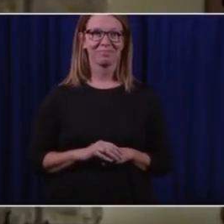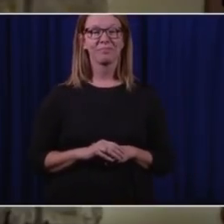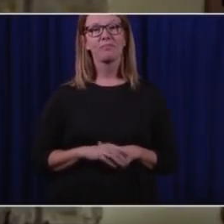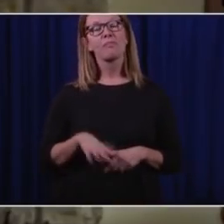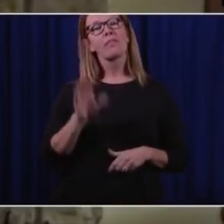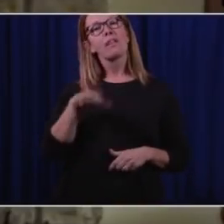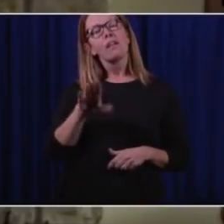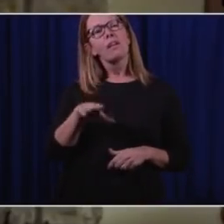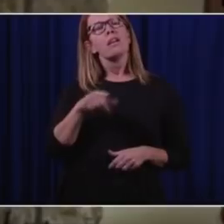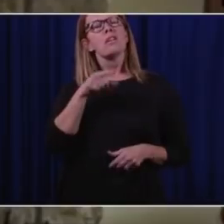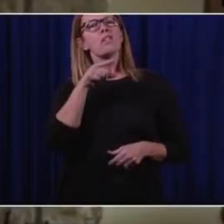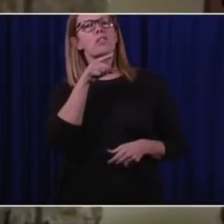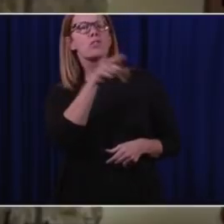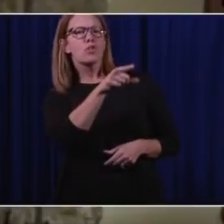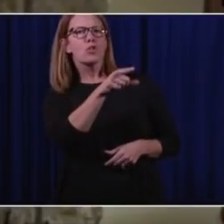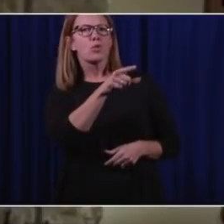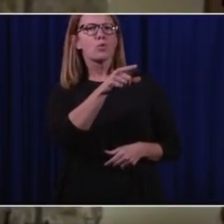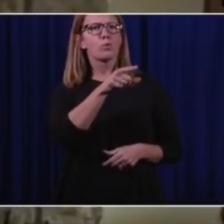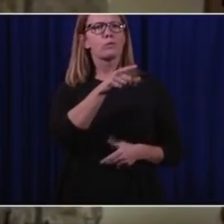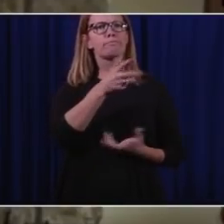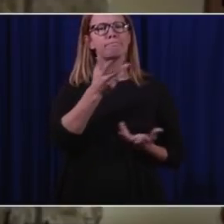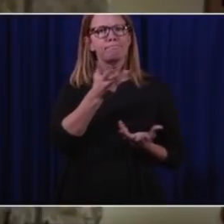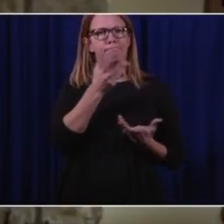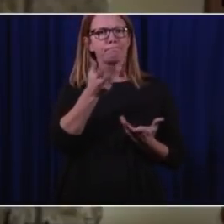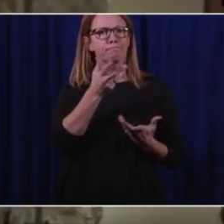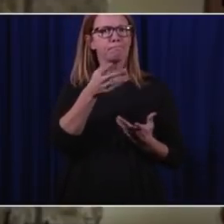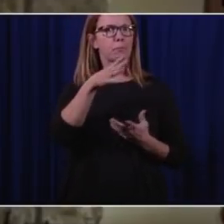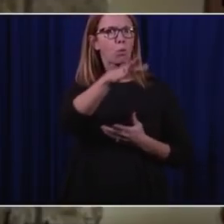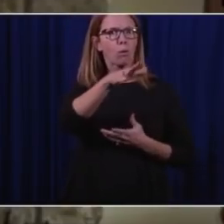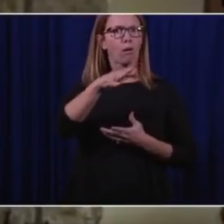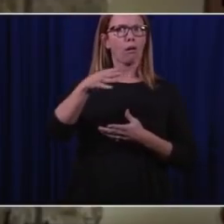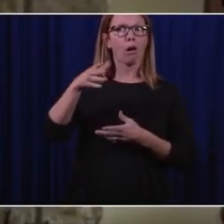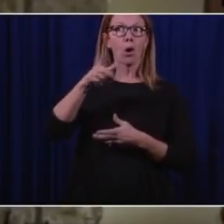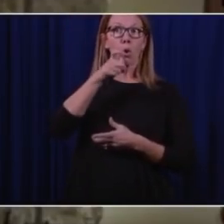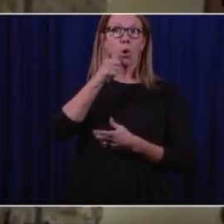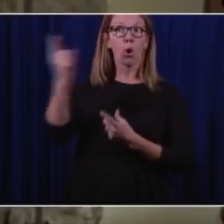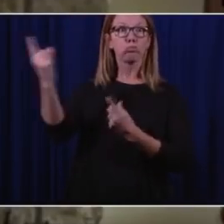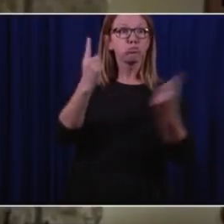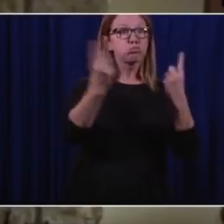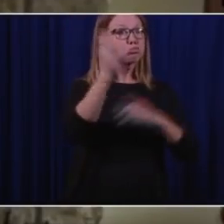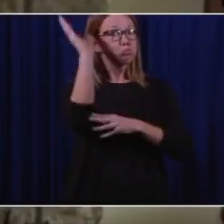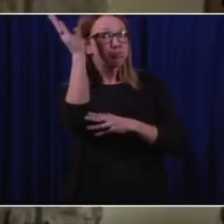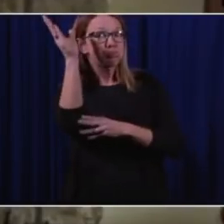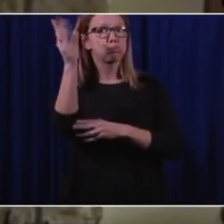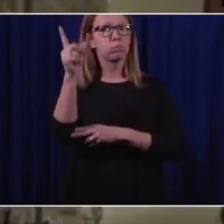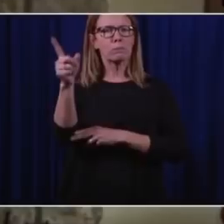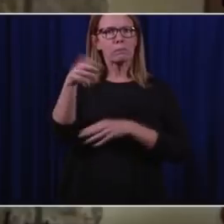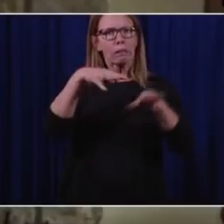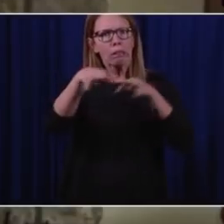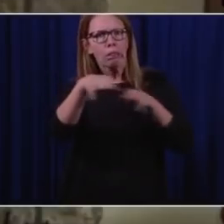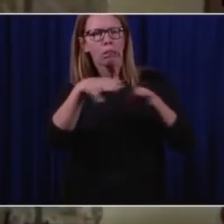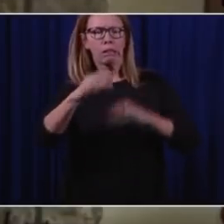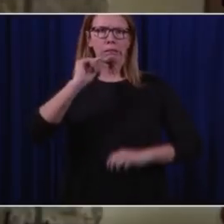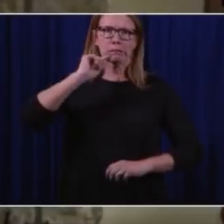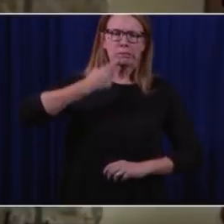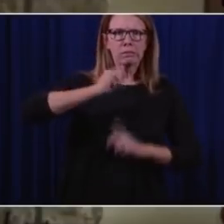So as you and your guests are describing the dire situation we find ourselves in,